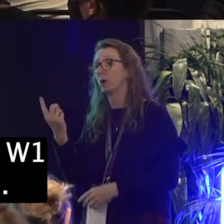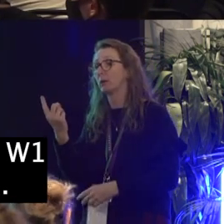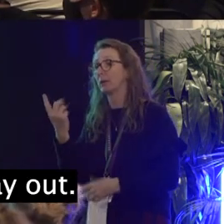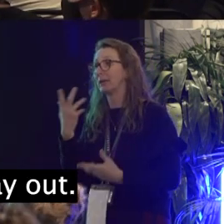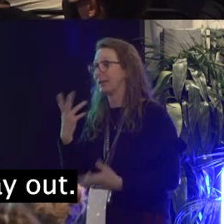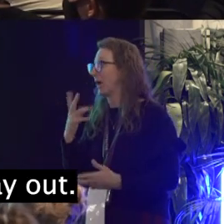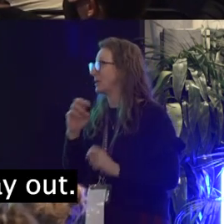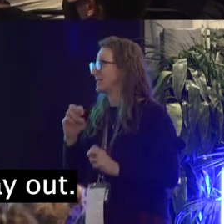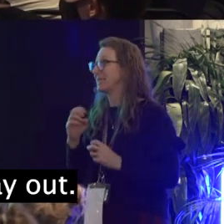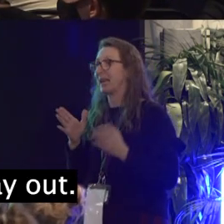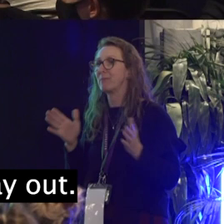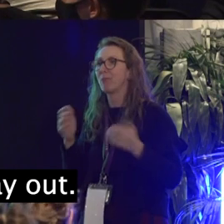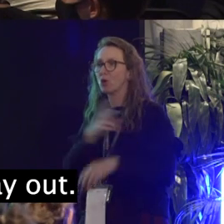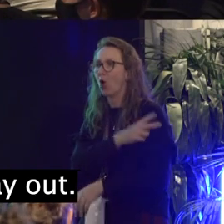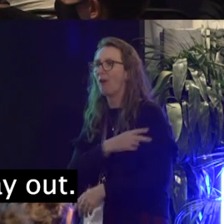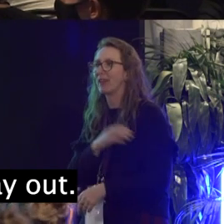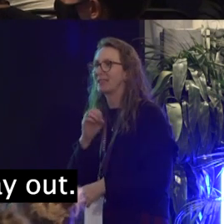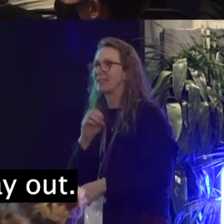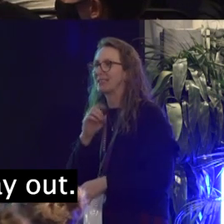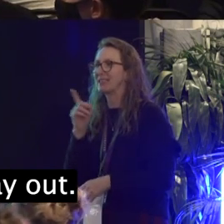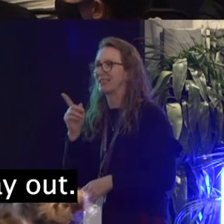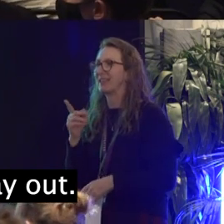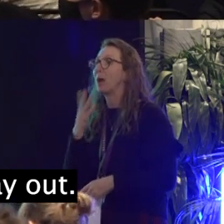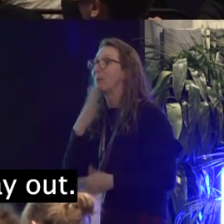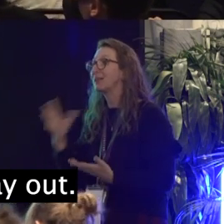at box office Paul Clark. Please collect it on your way out.